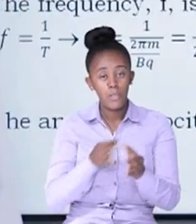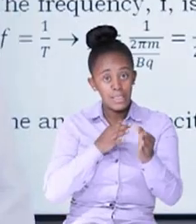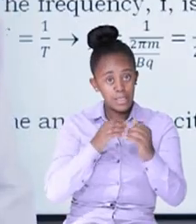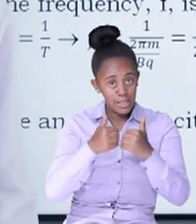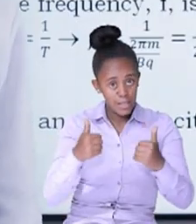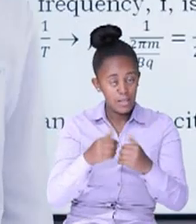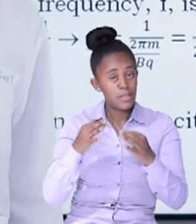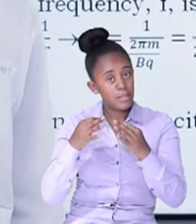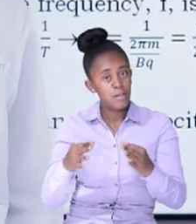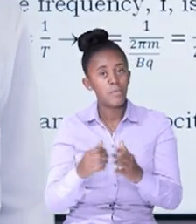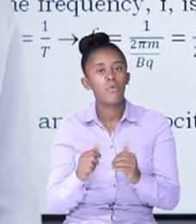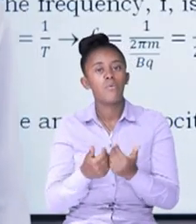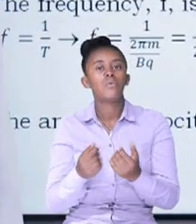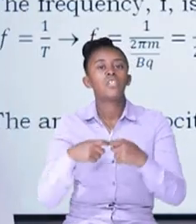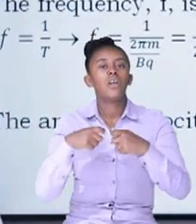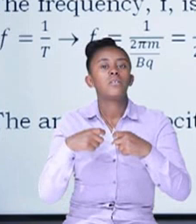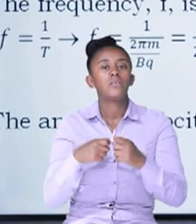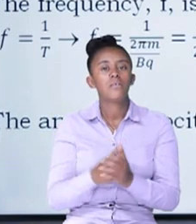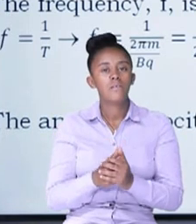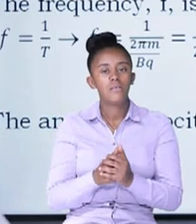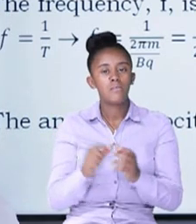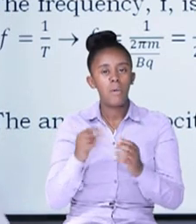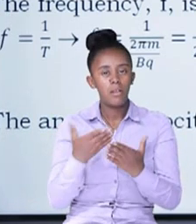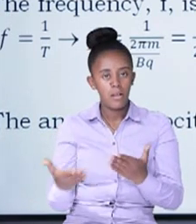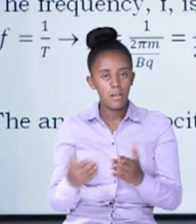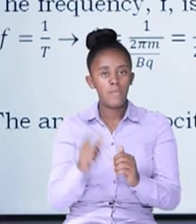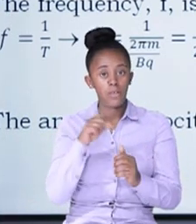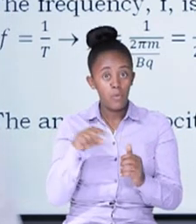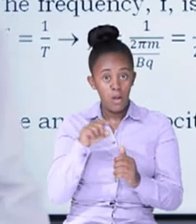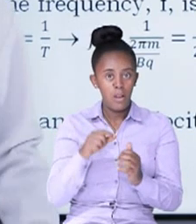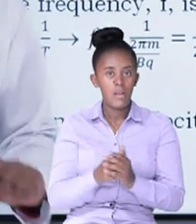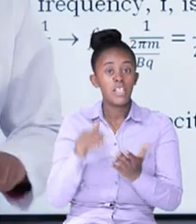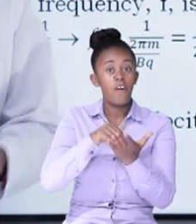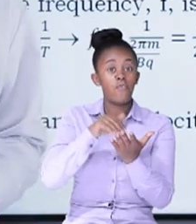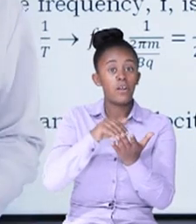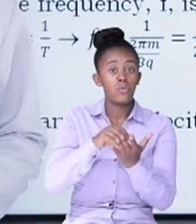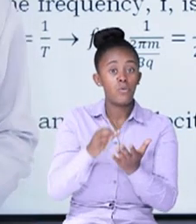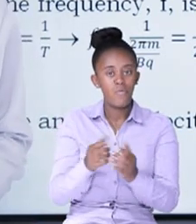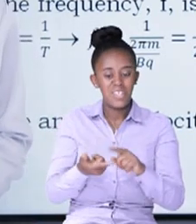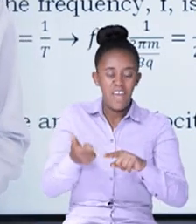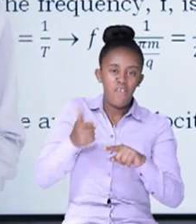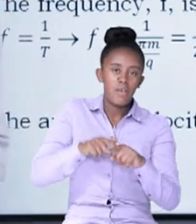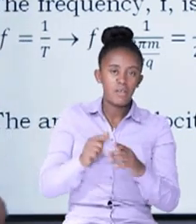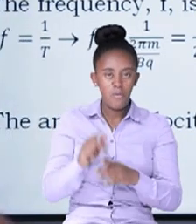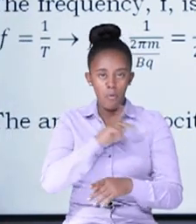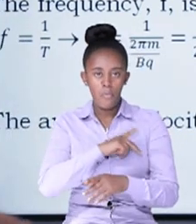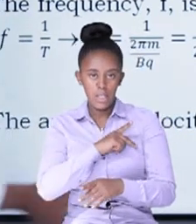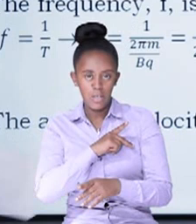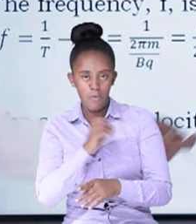determine the period for a charged particle having a circular path. And the frequency is the inverse property of